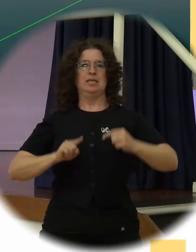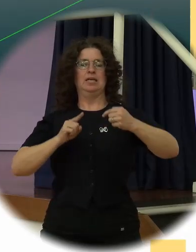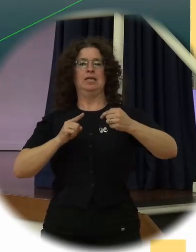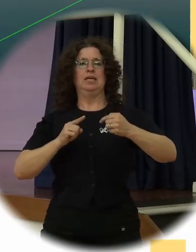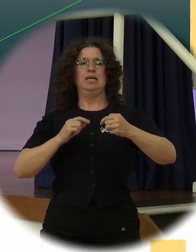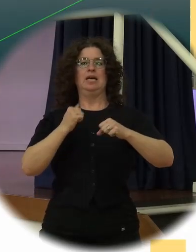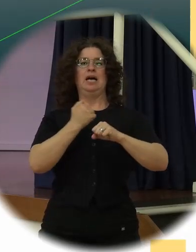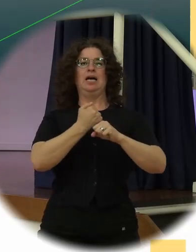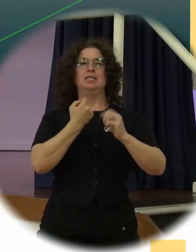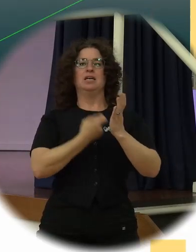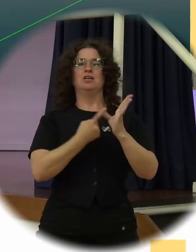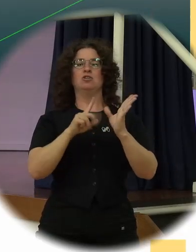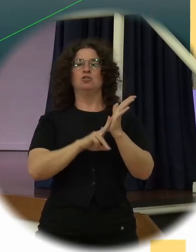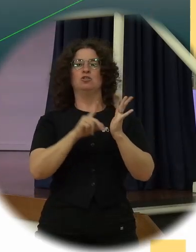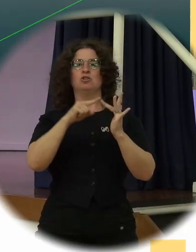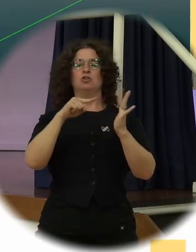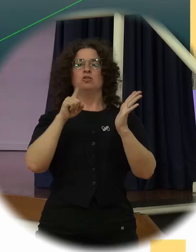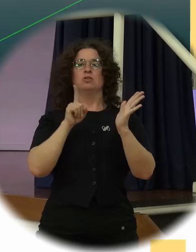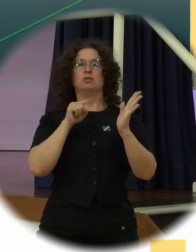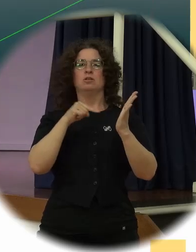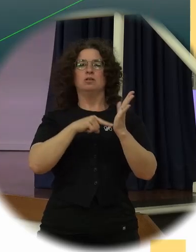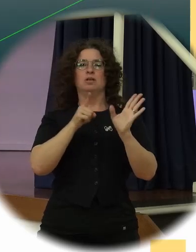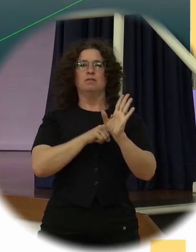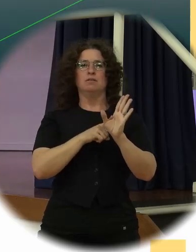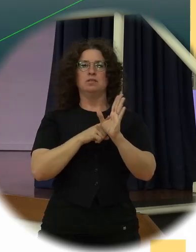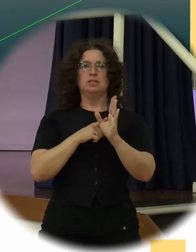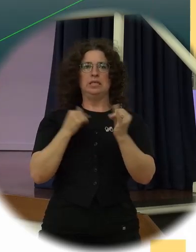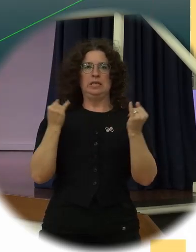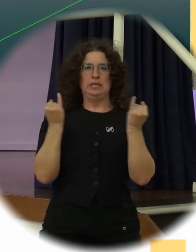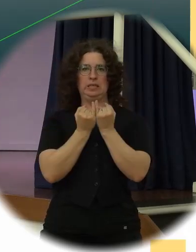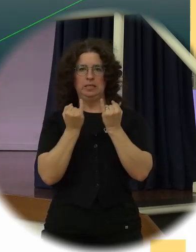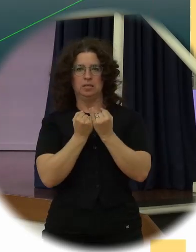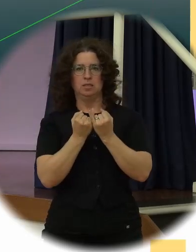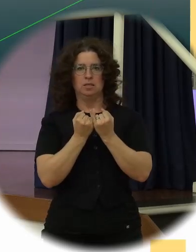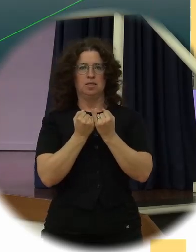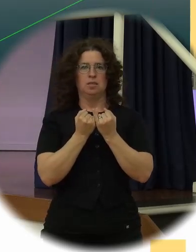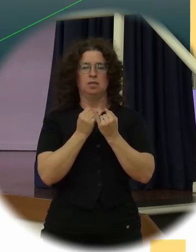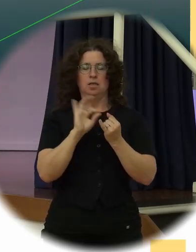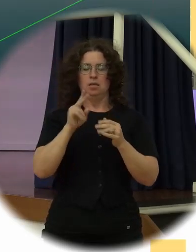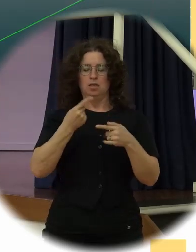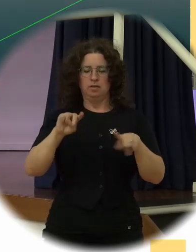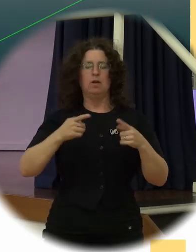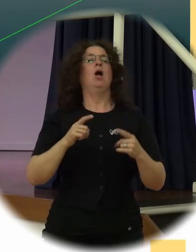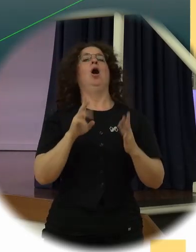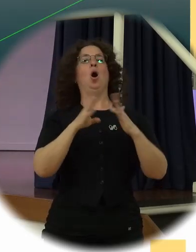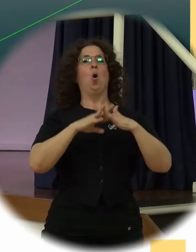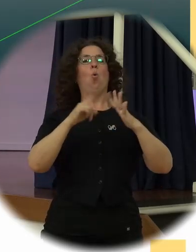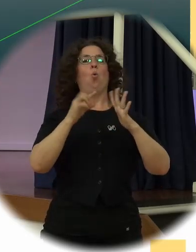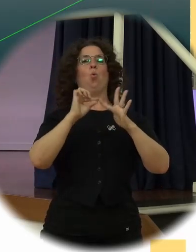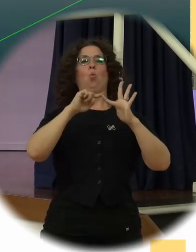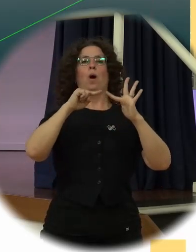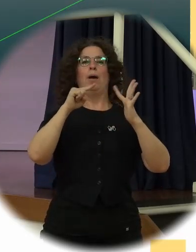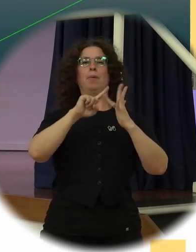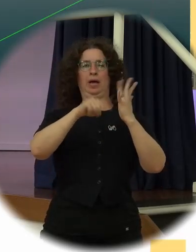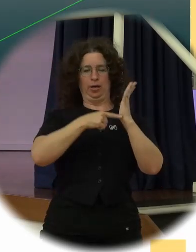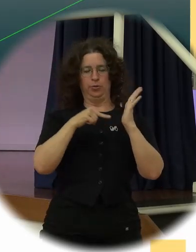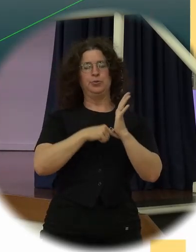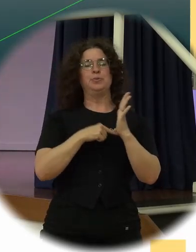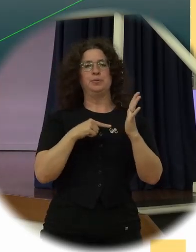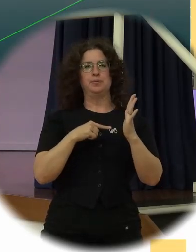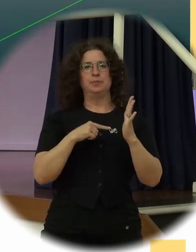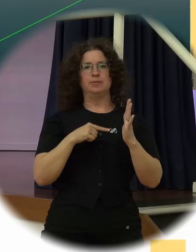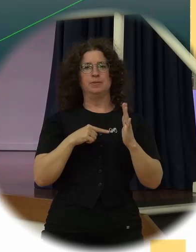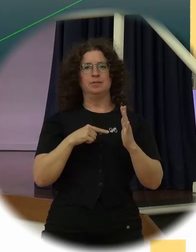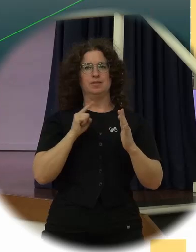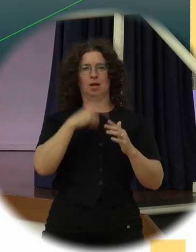from PlayStation. I can't remember the name. Not F-Zero, but Wipeout, yes. Wipeout, the first track of that,